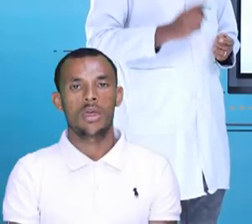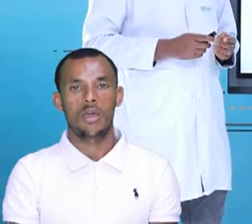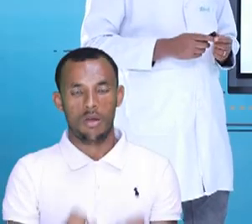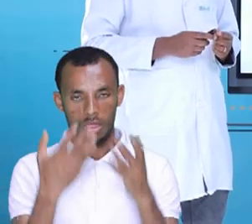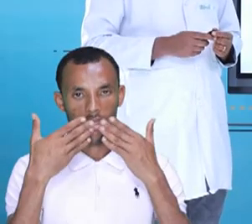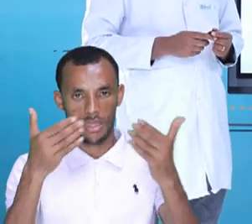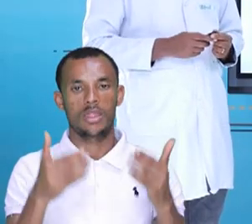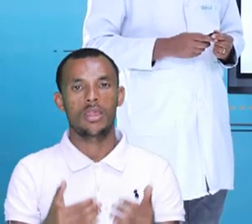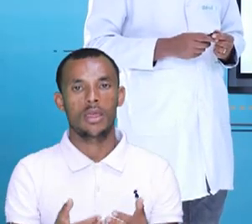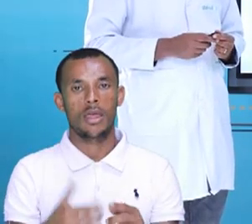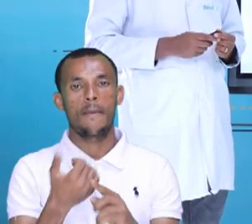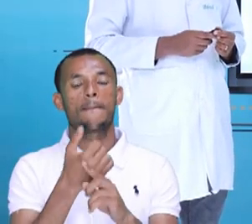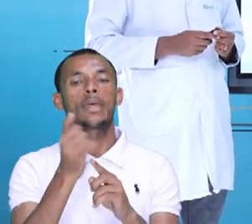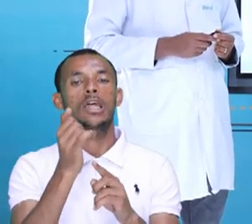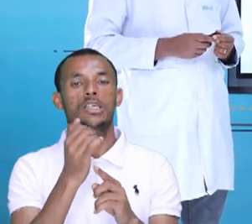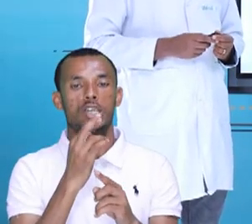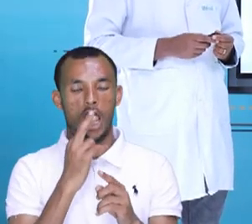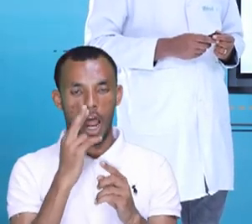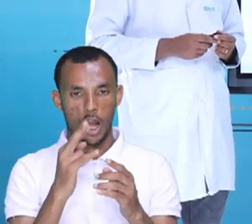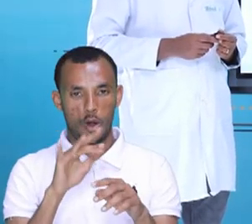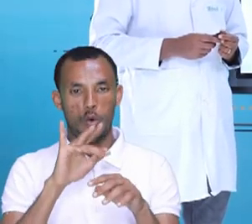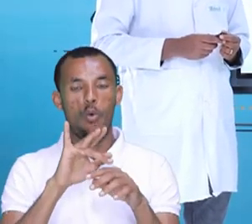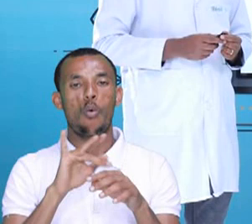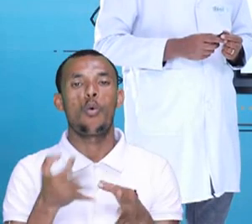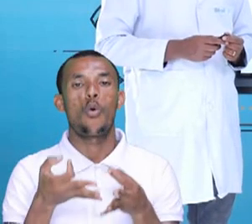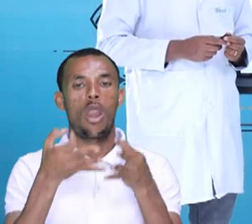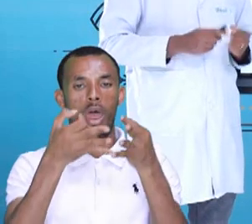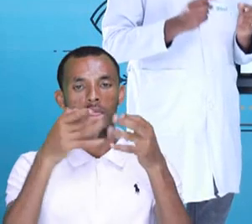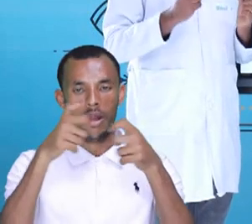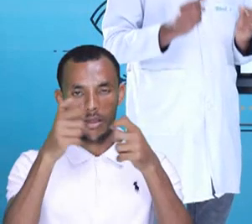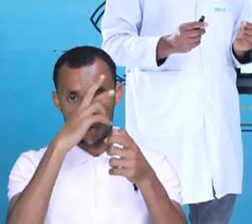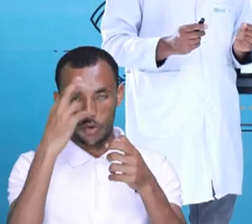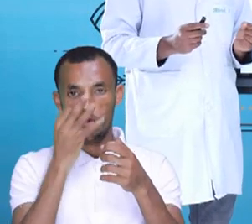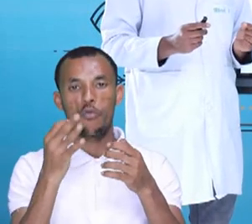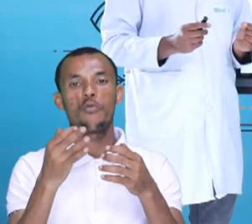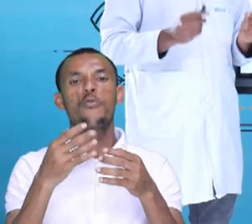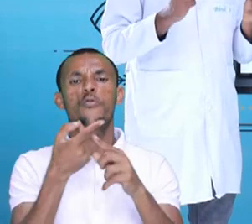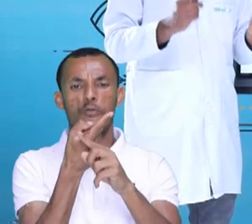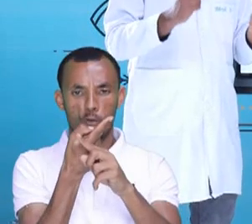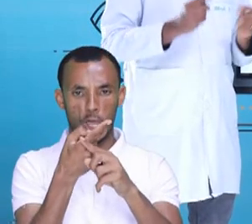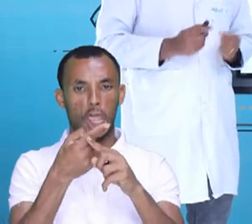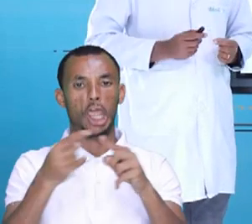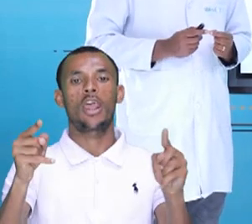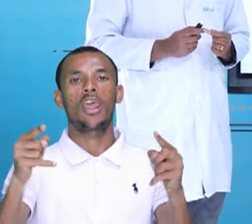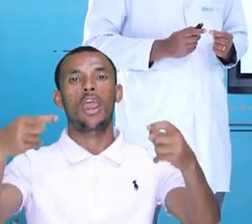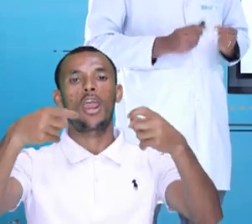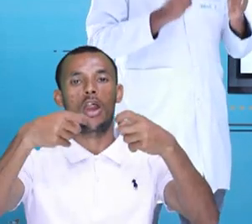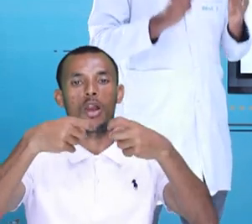Okay, thank you. Metals are conduct electricity because of free